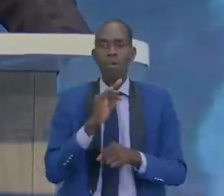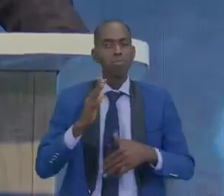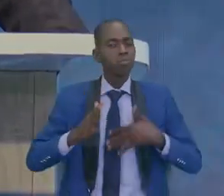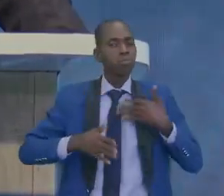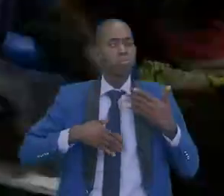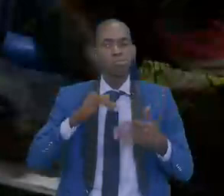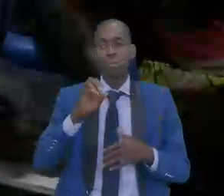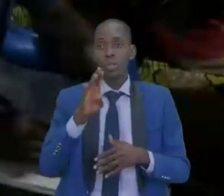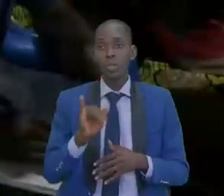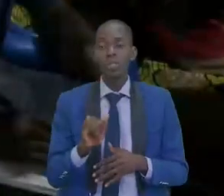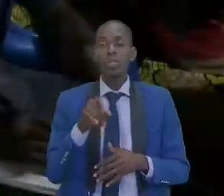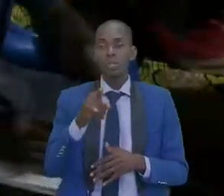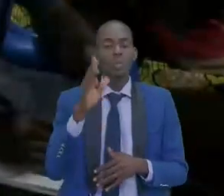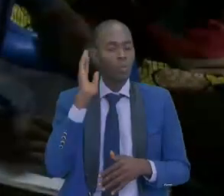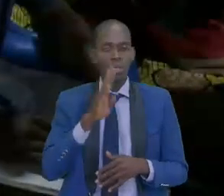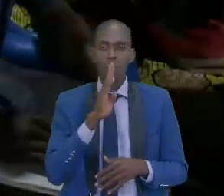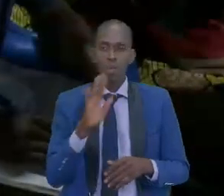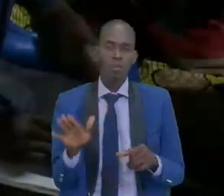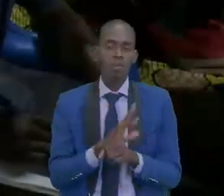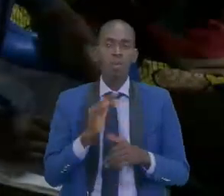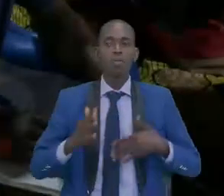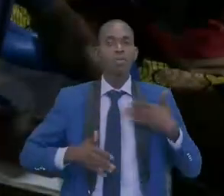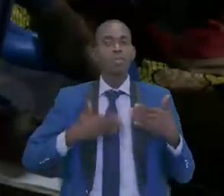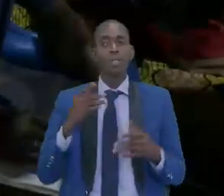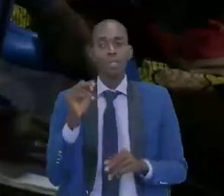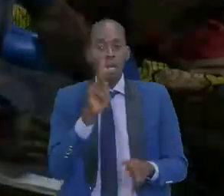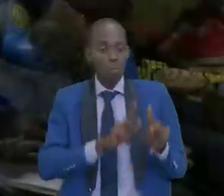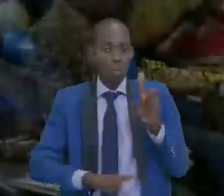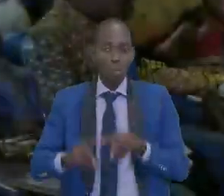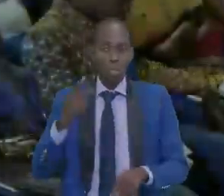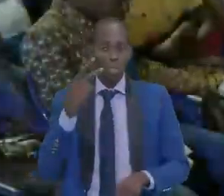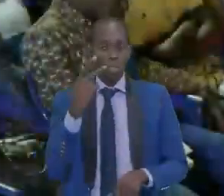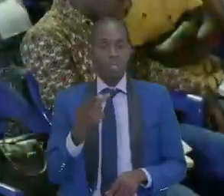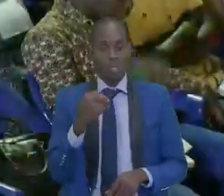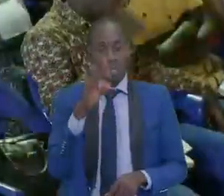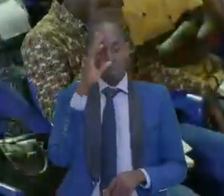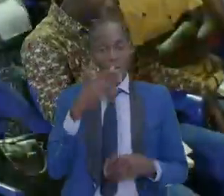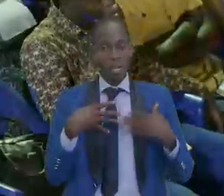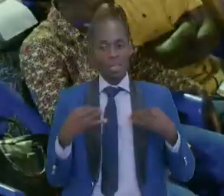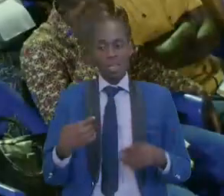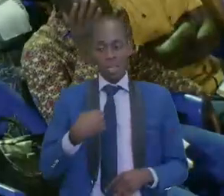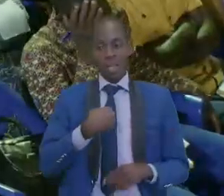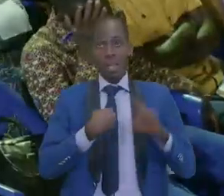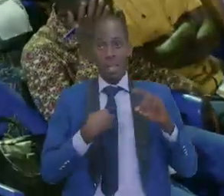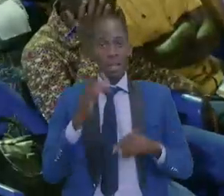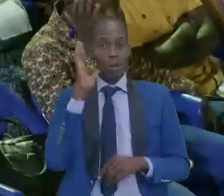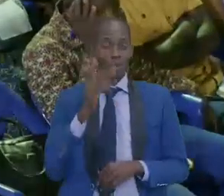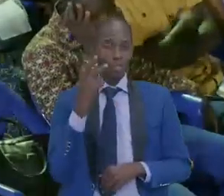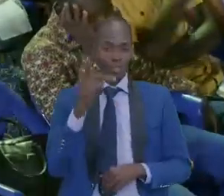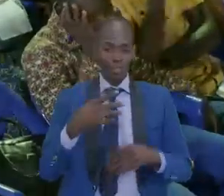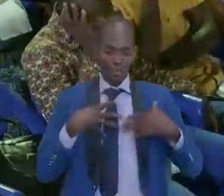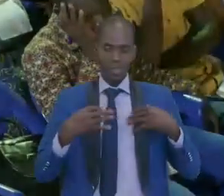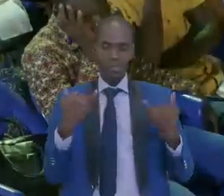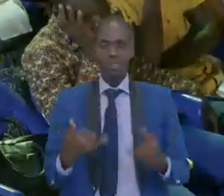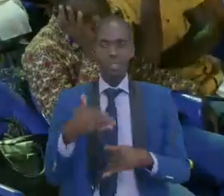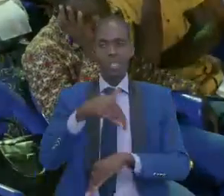to be joyful. The people saw him healed. I will see you healed tonight.